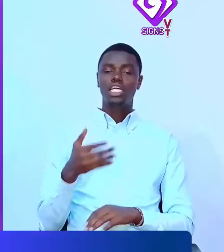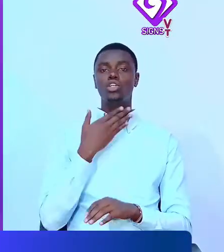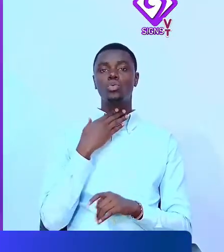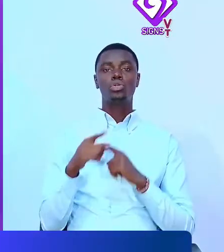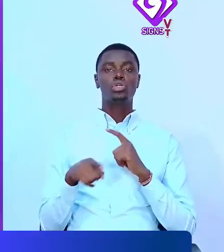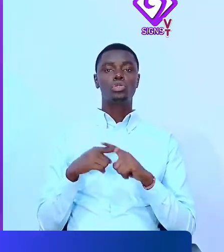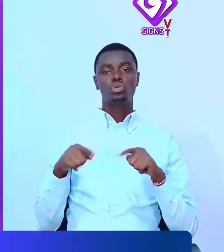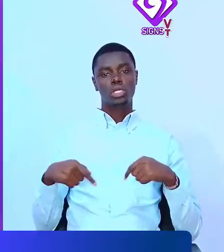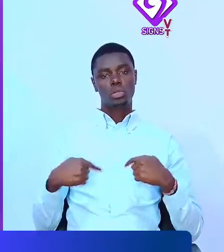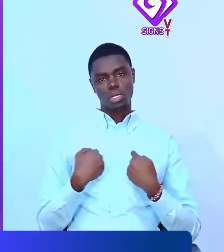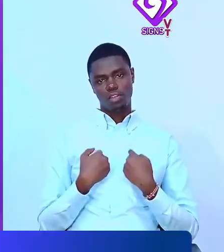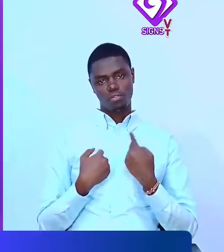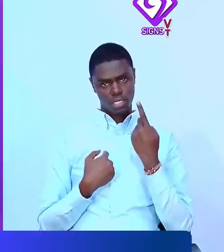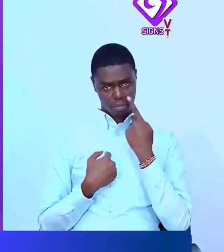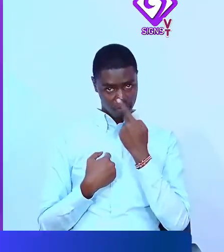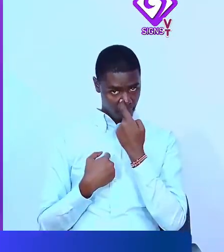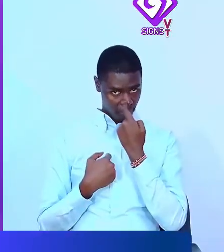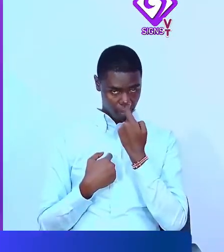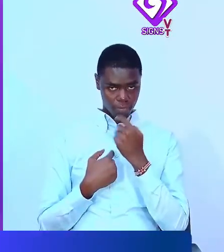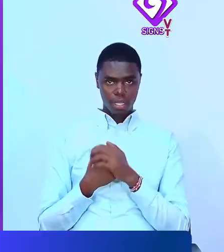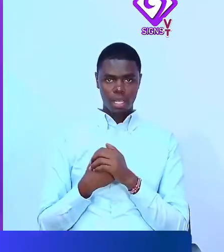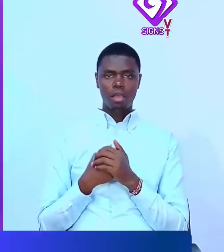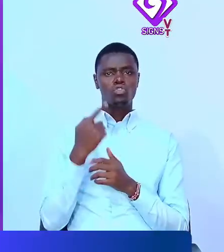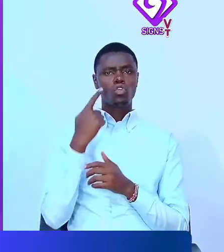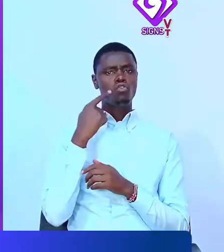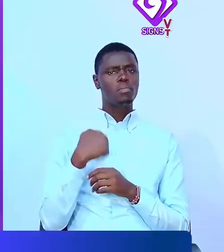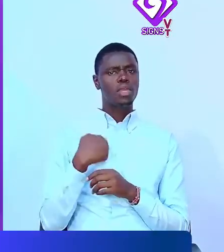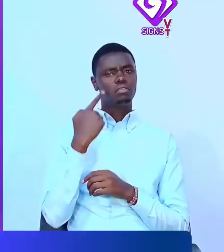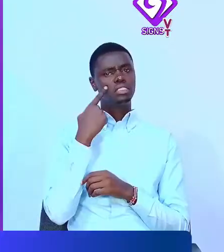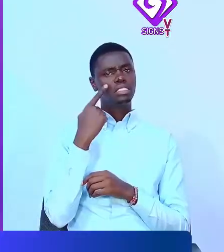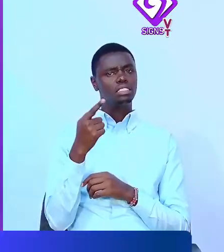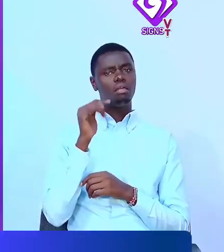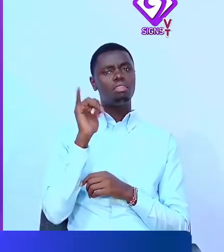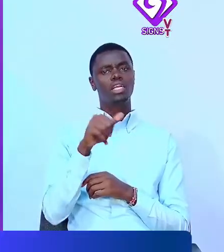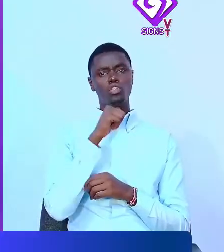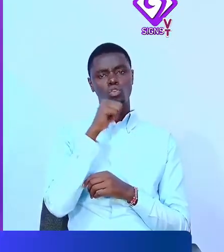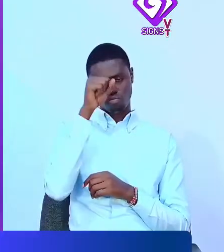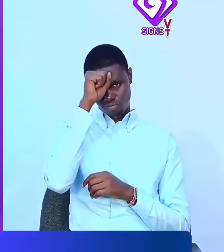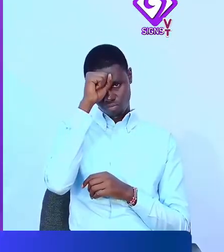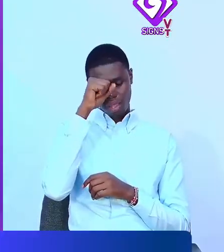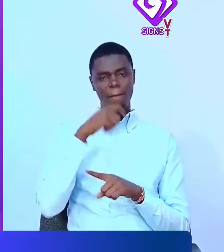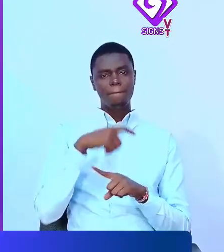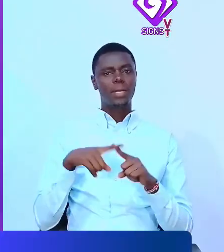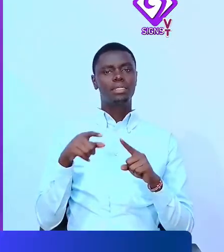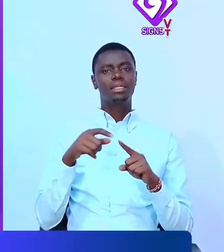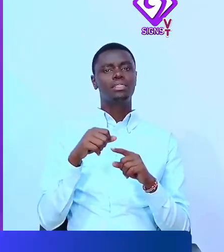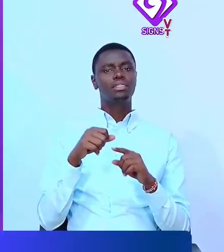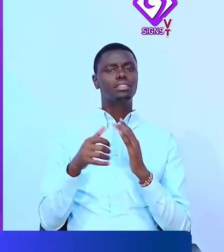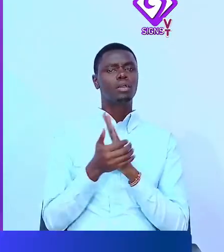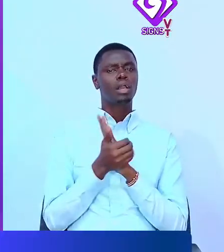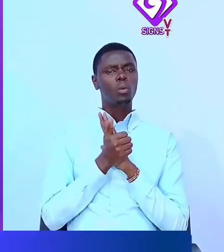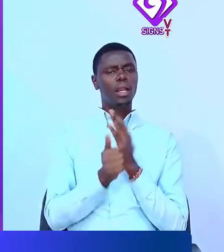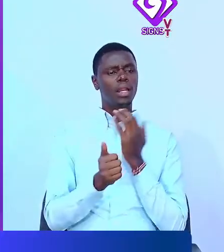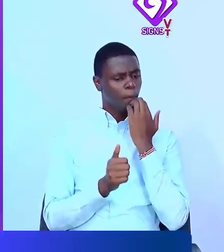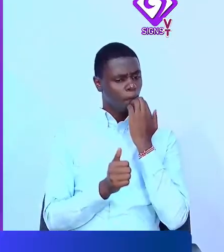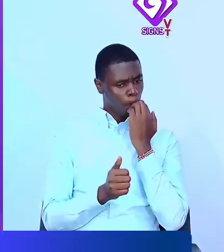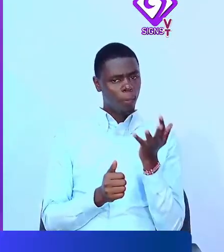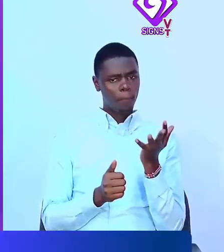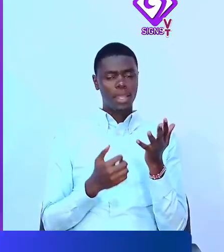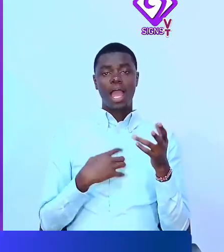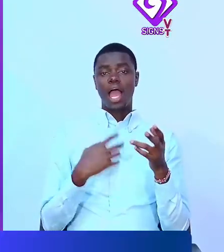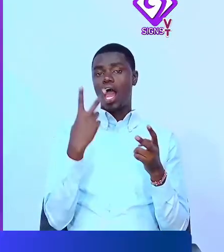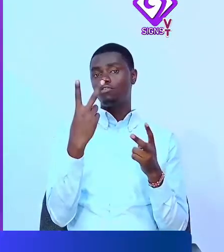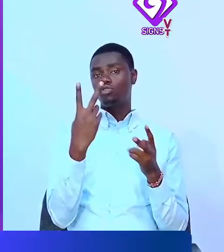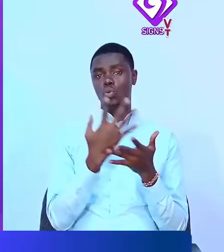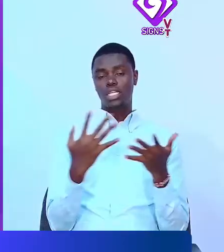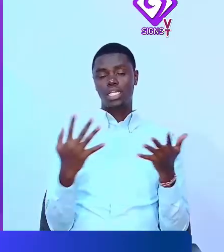yourself. Yeah. You get me? Yeah. So for me, I've seen that it's not foolishness, it's incompetence. There are two things: